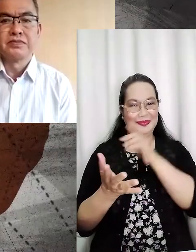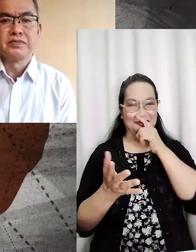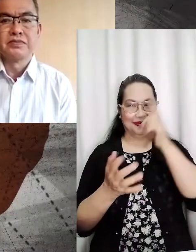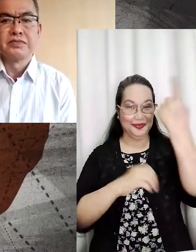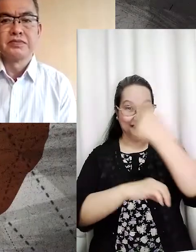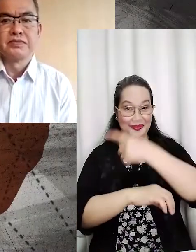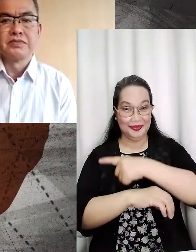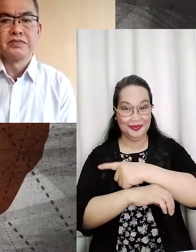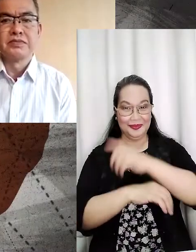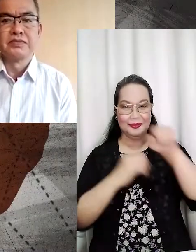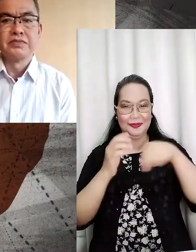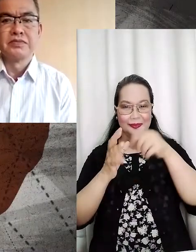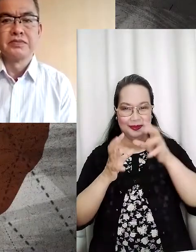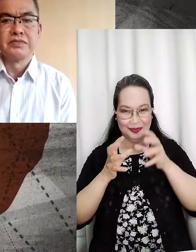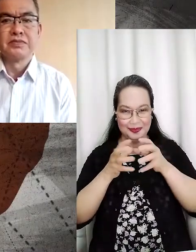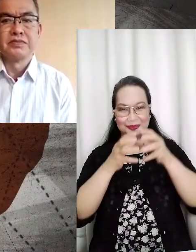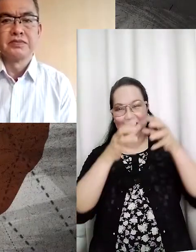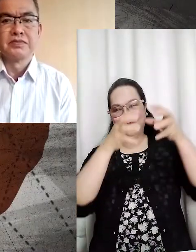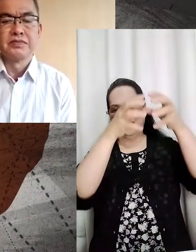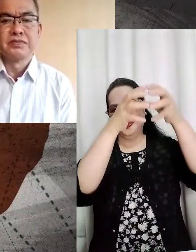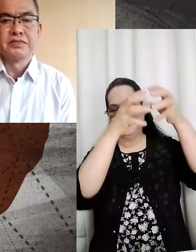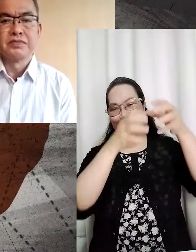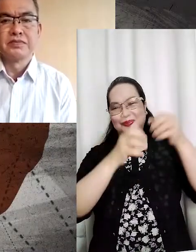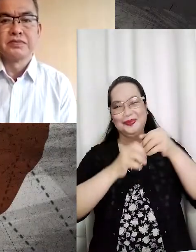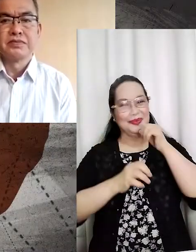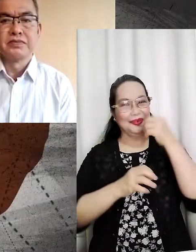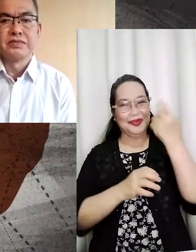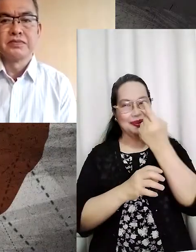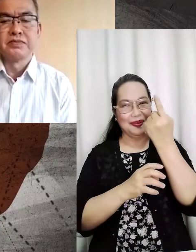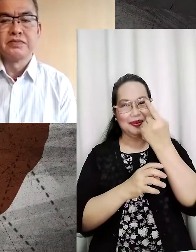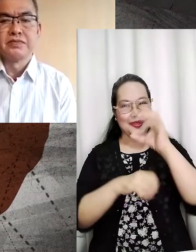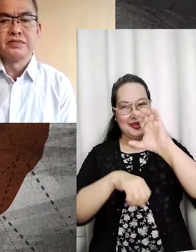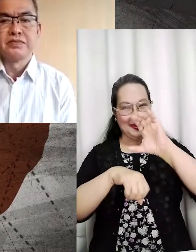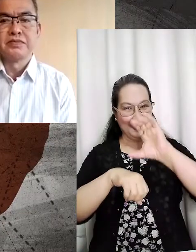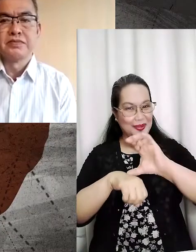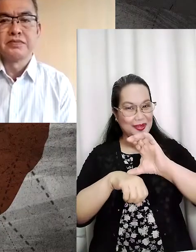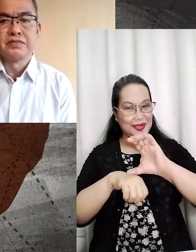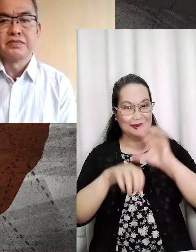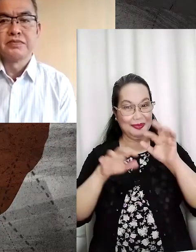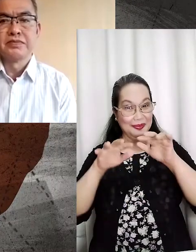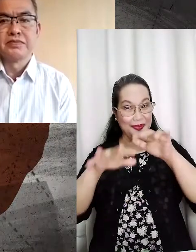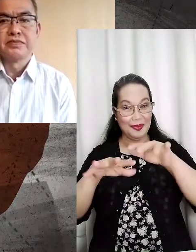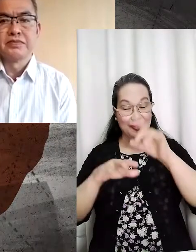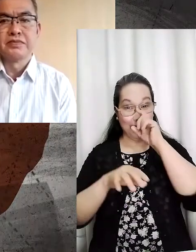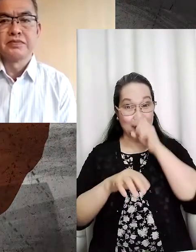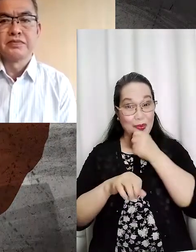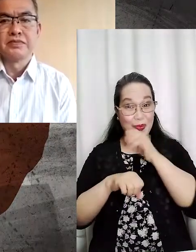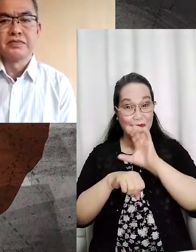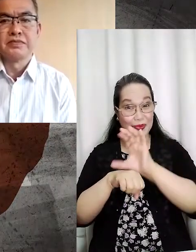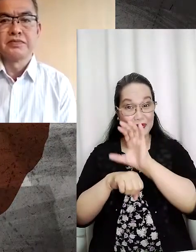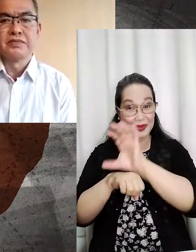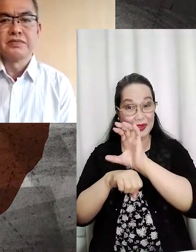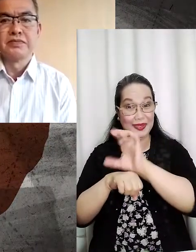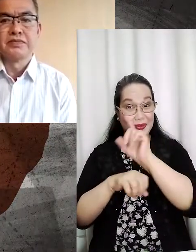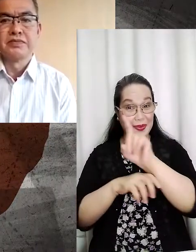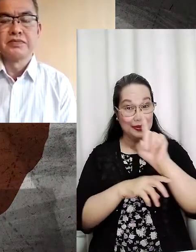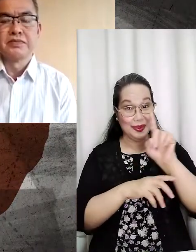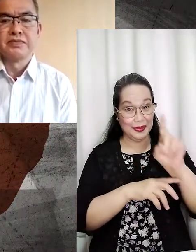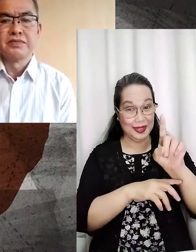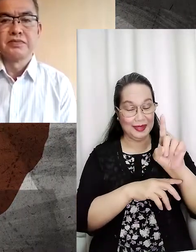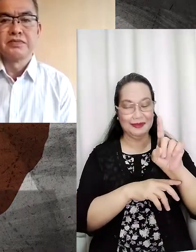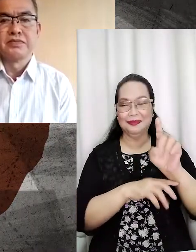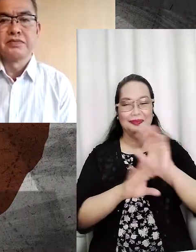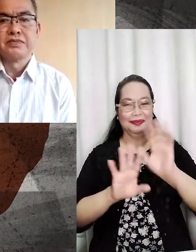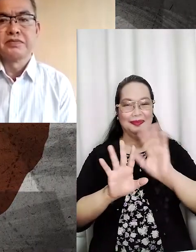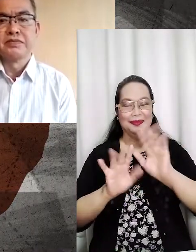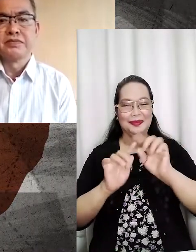will gather together, not merely at 111 West Avenue in our old chapel, but more importantly and